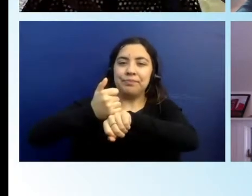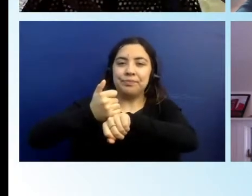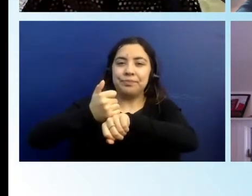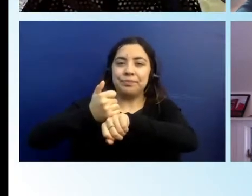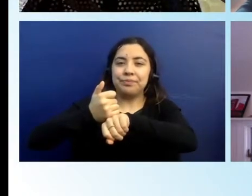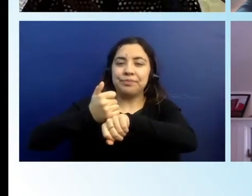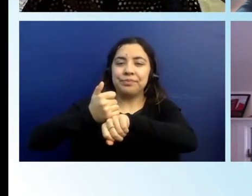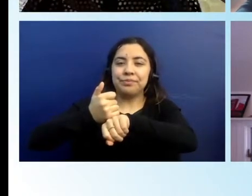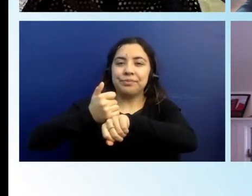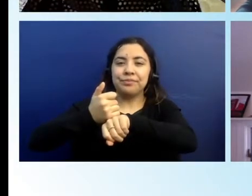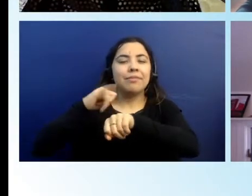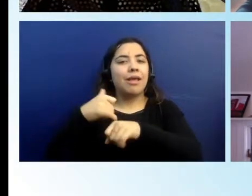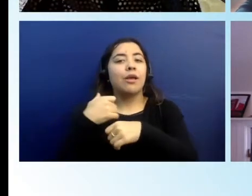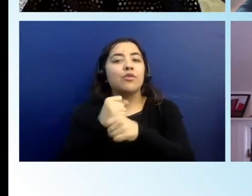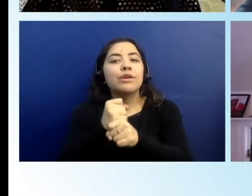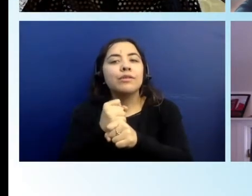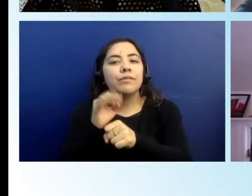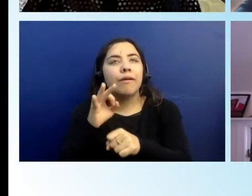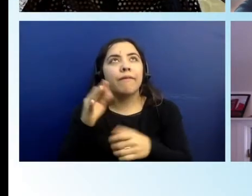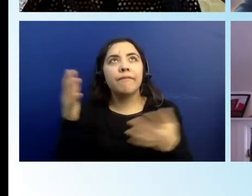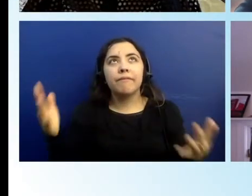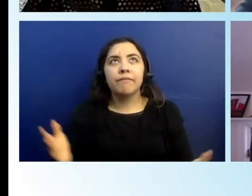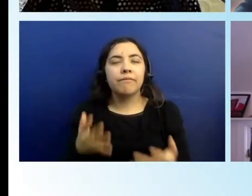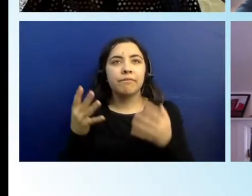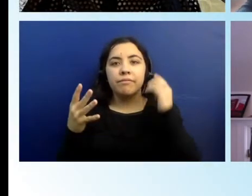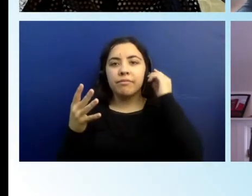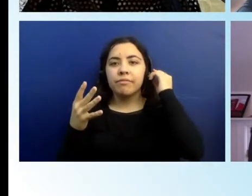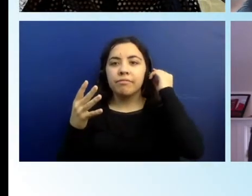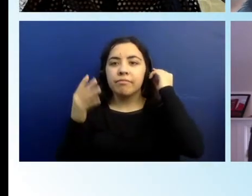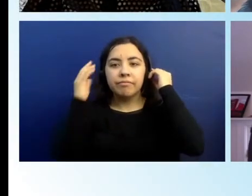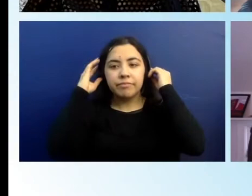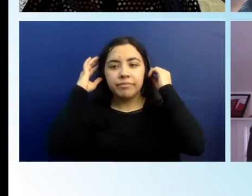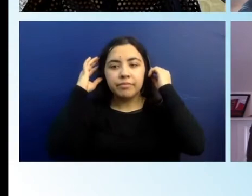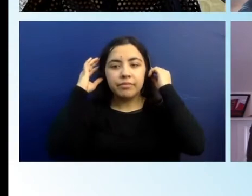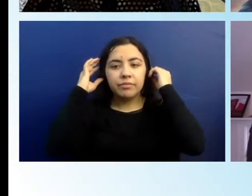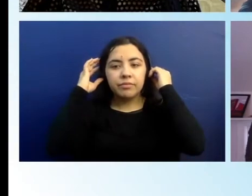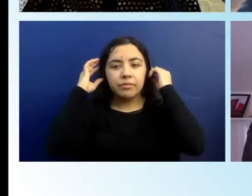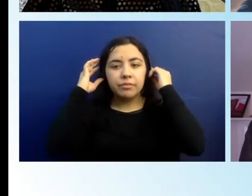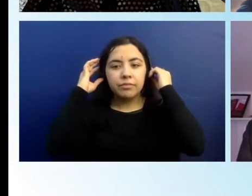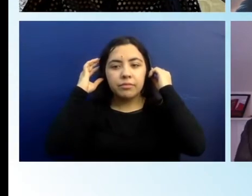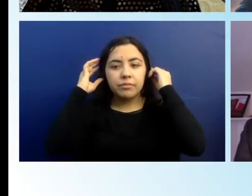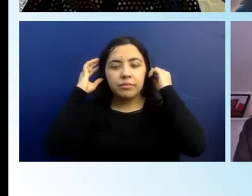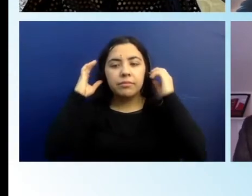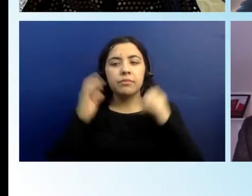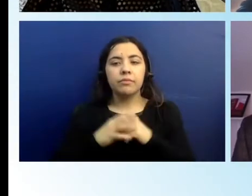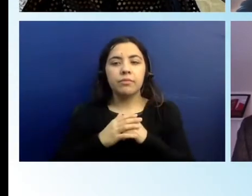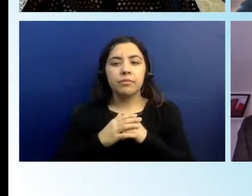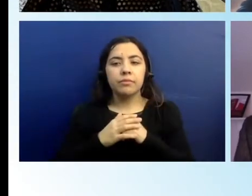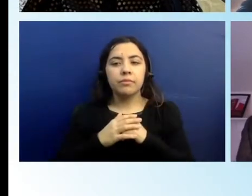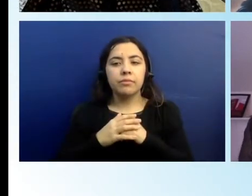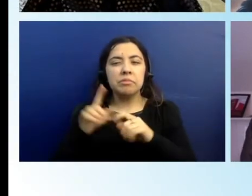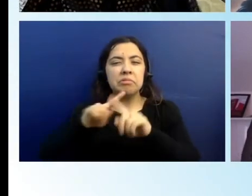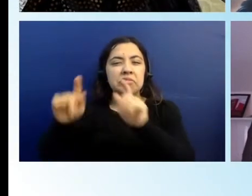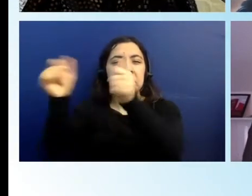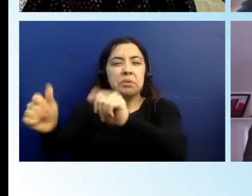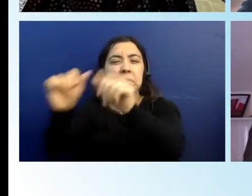the creation of the earthworks that I presented, it's that those works are beyond me. You know,